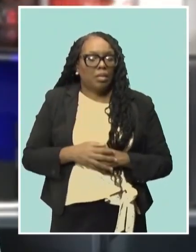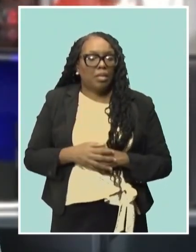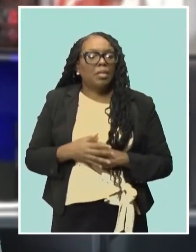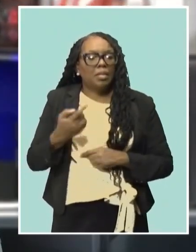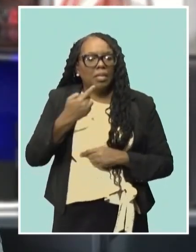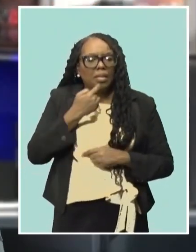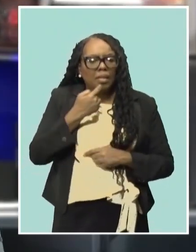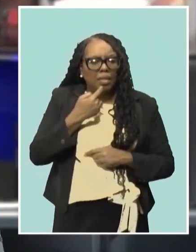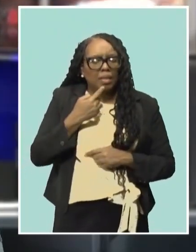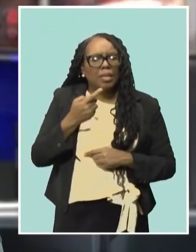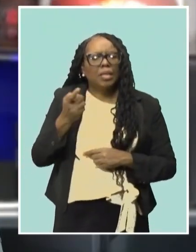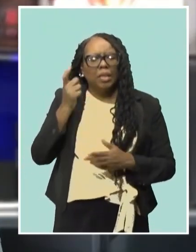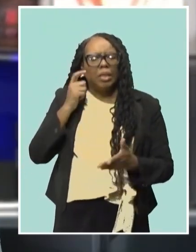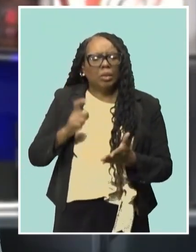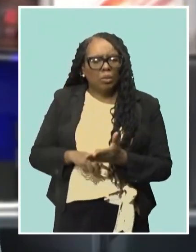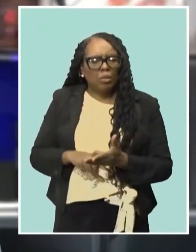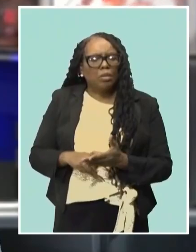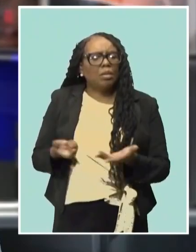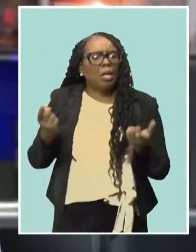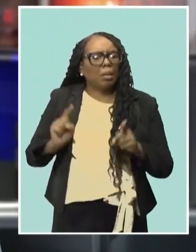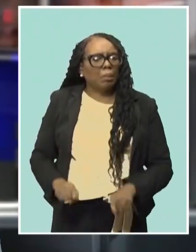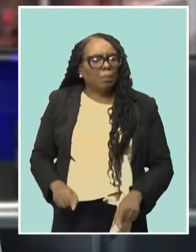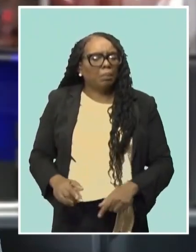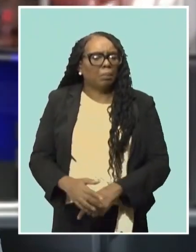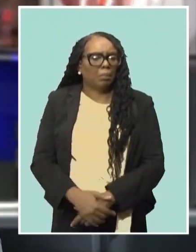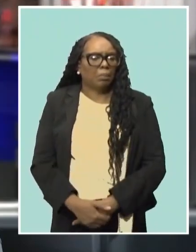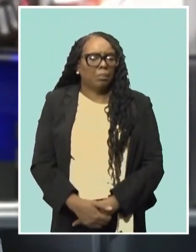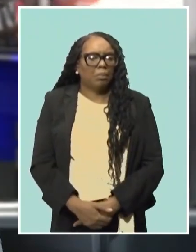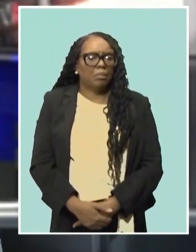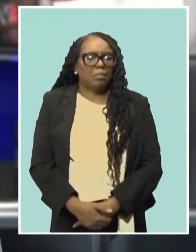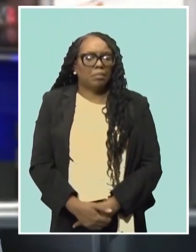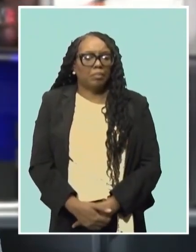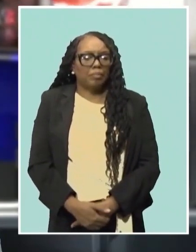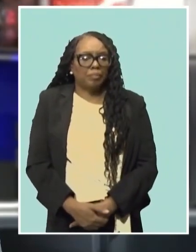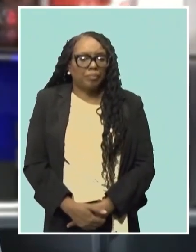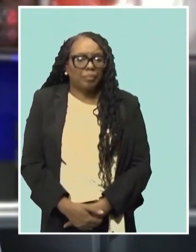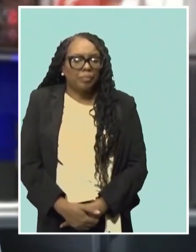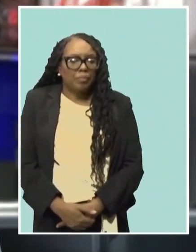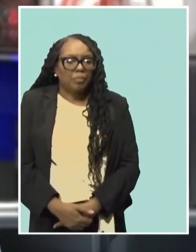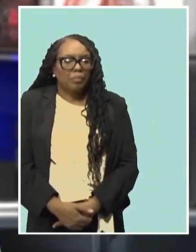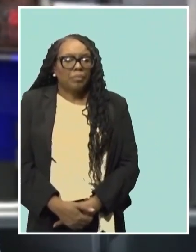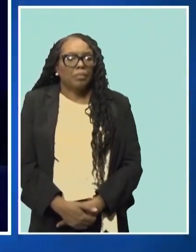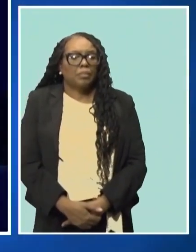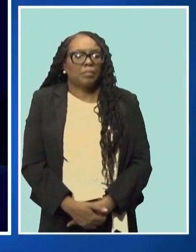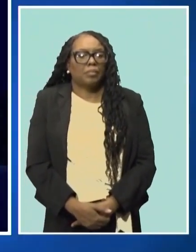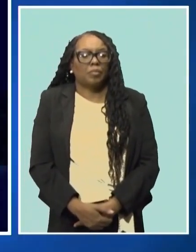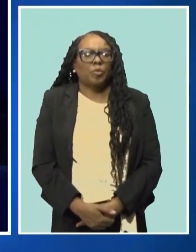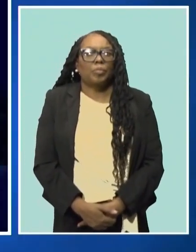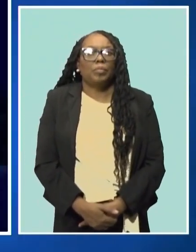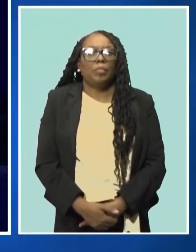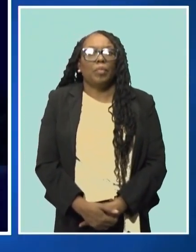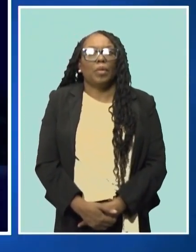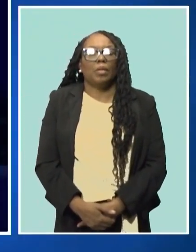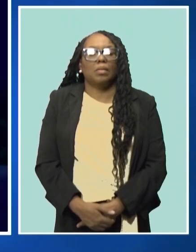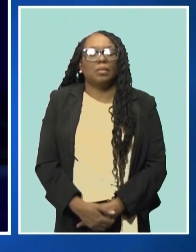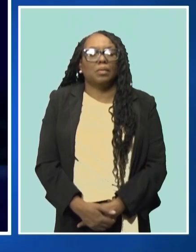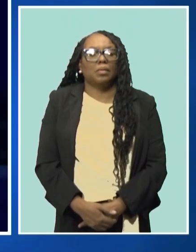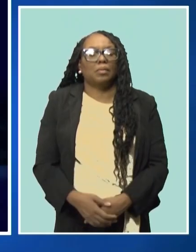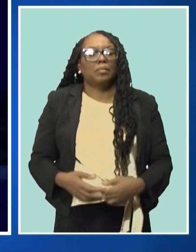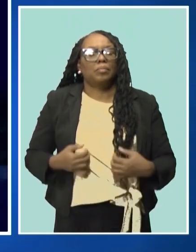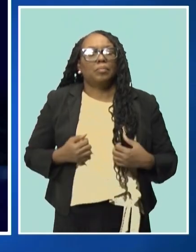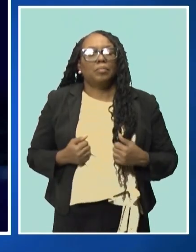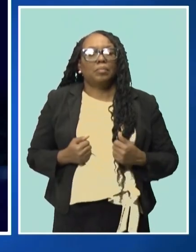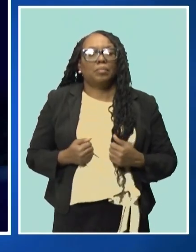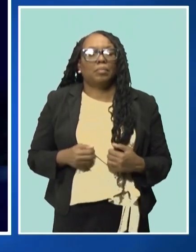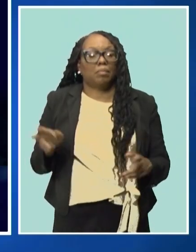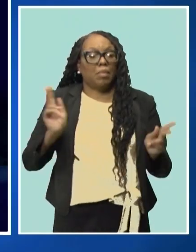not long ago saying they have noticed the aggravated situations. Robberies by persons who were in